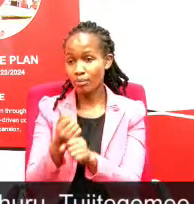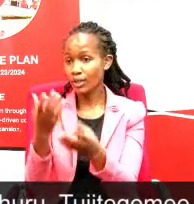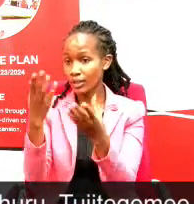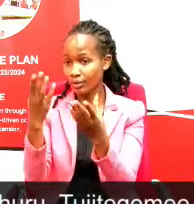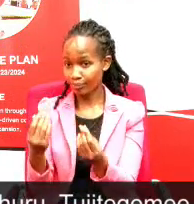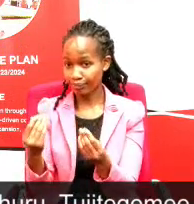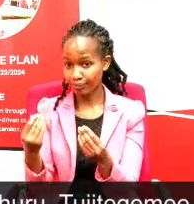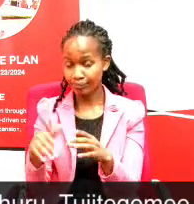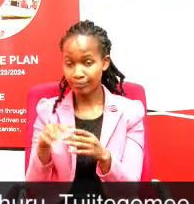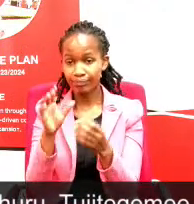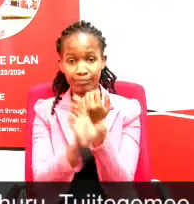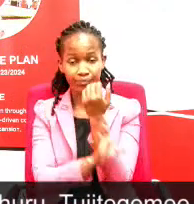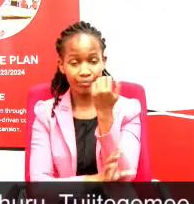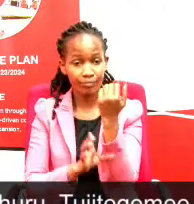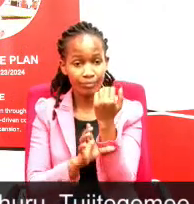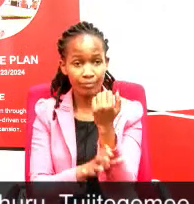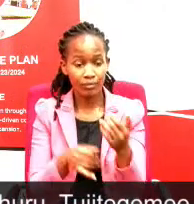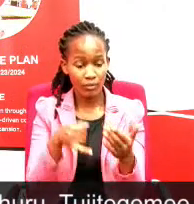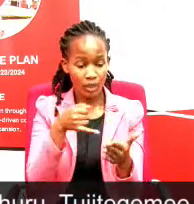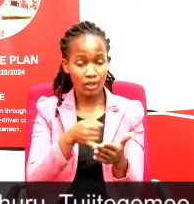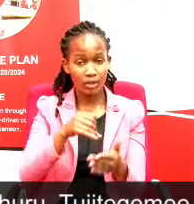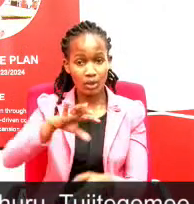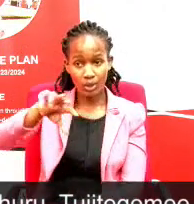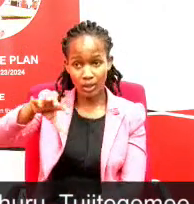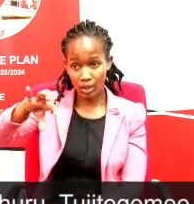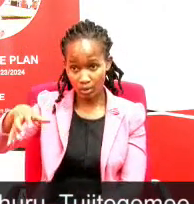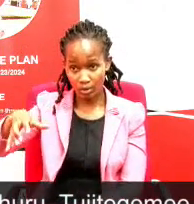board, including with counties.